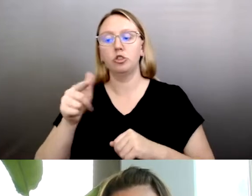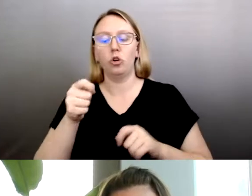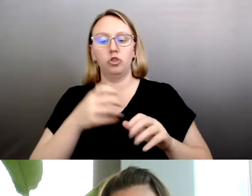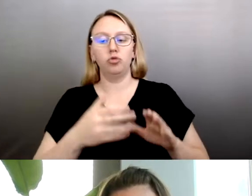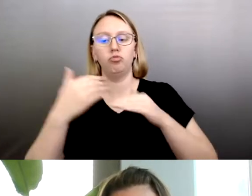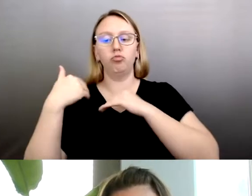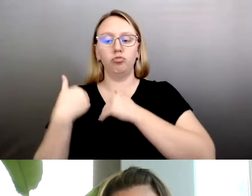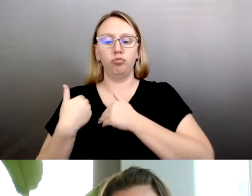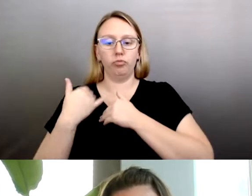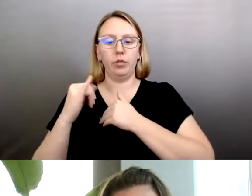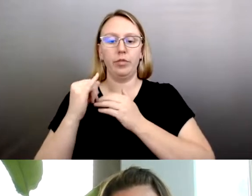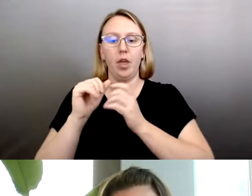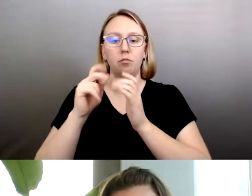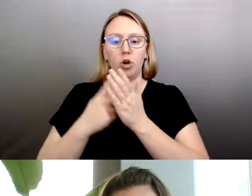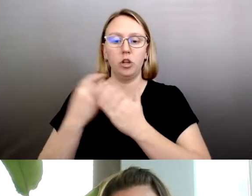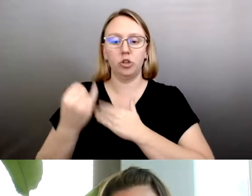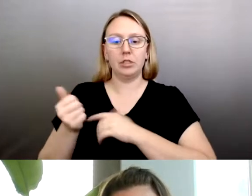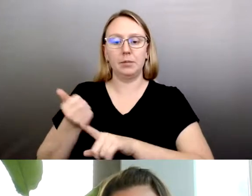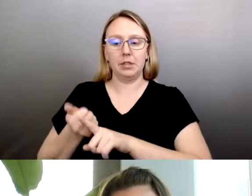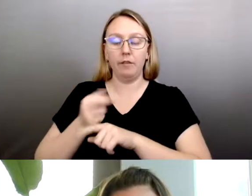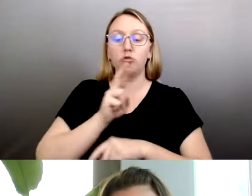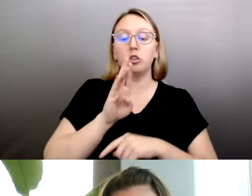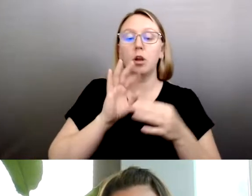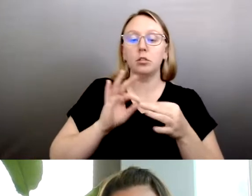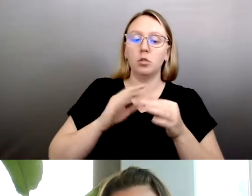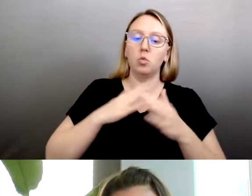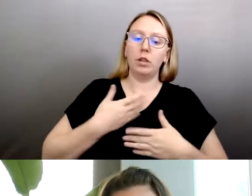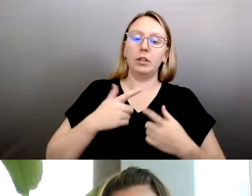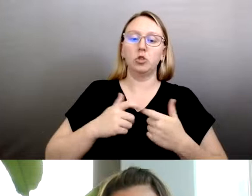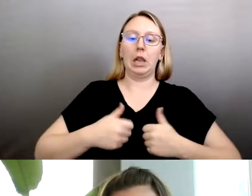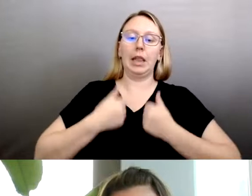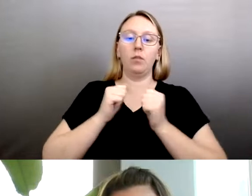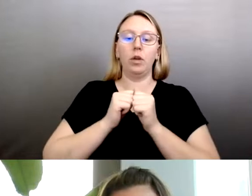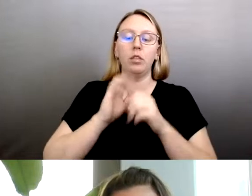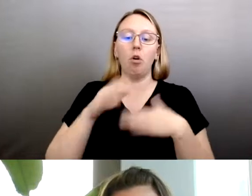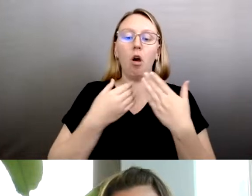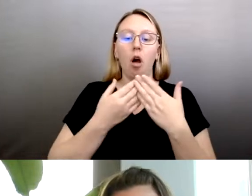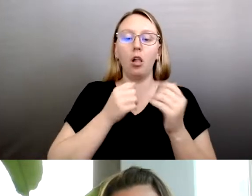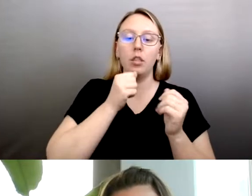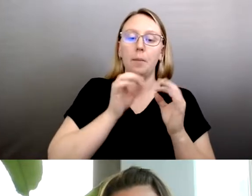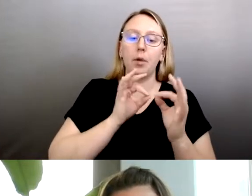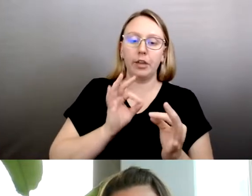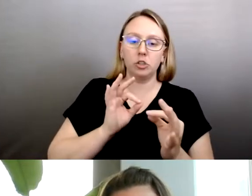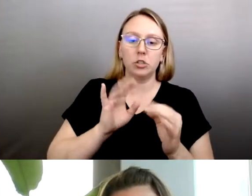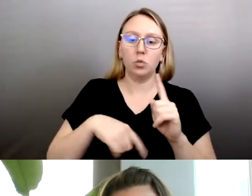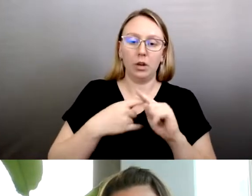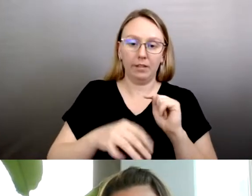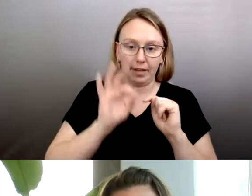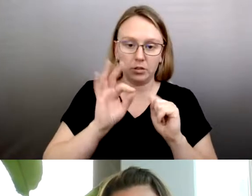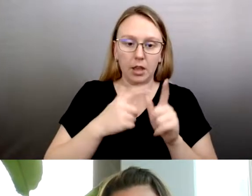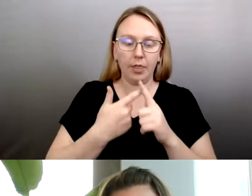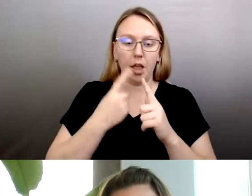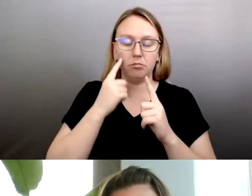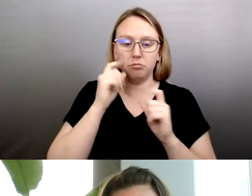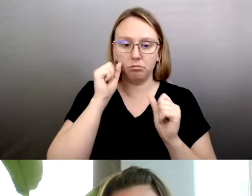projects himself. Roger wrote about how he was willing to like live with all of the imperfections of the building when he found it. And then he was just blown away with George's